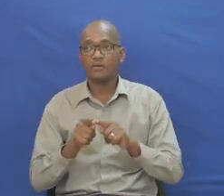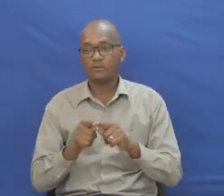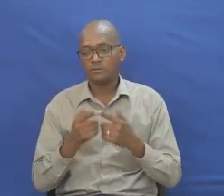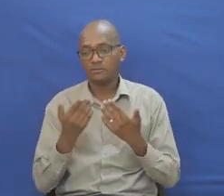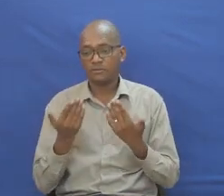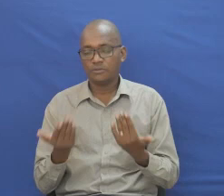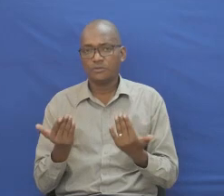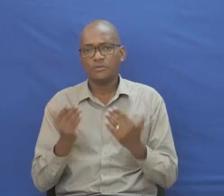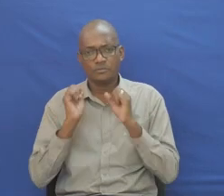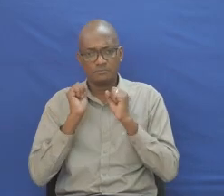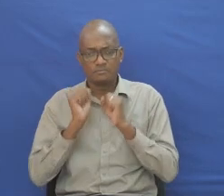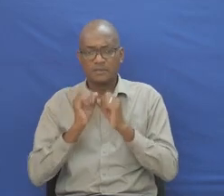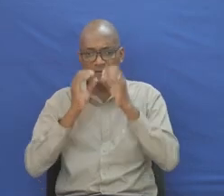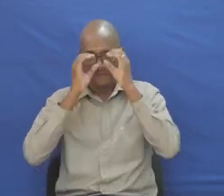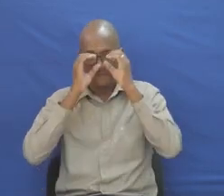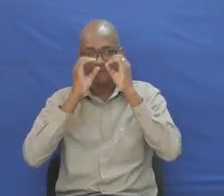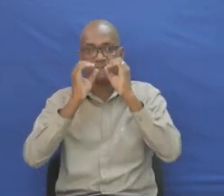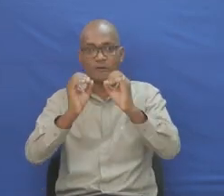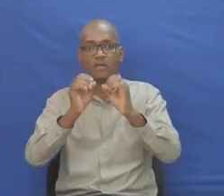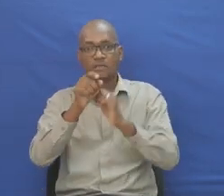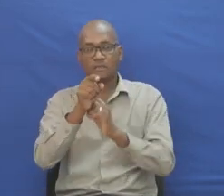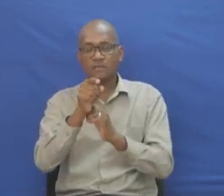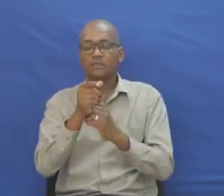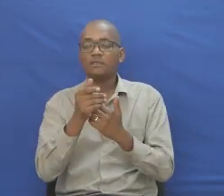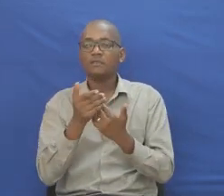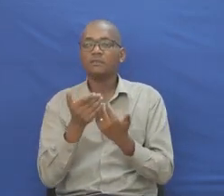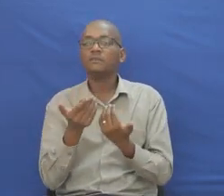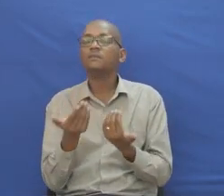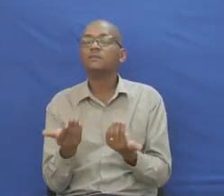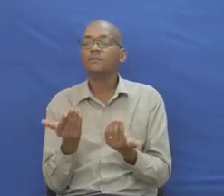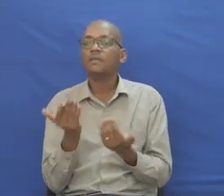need to focus on, it is the side which is